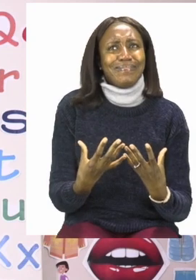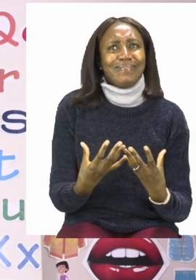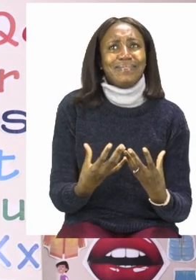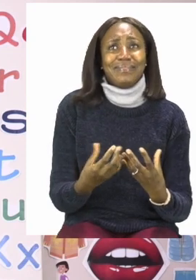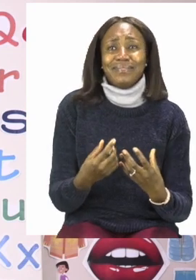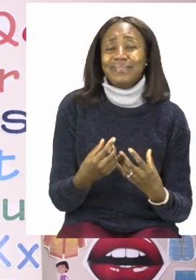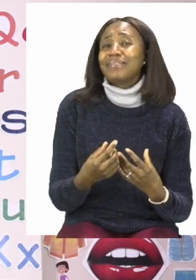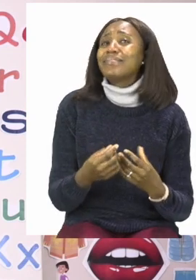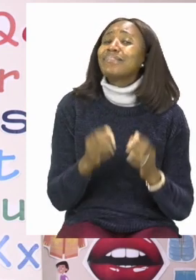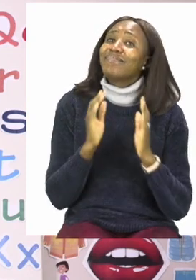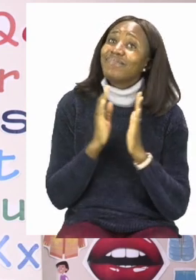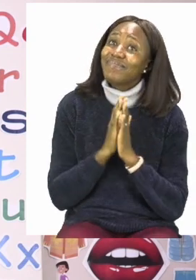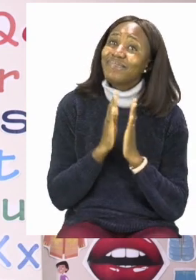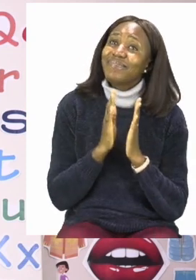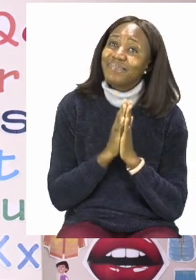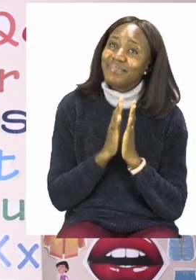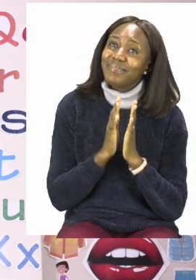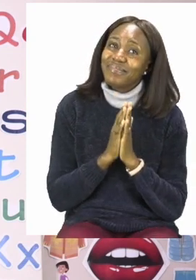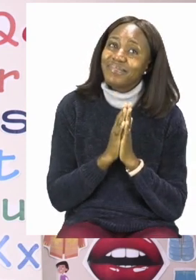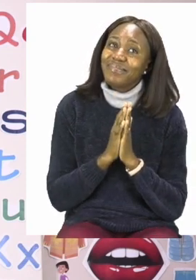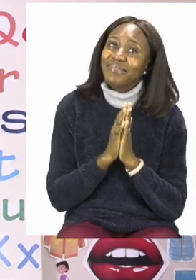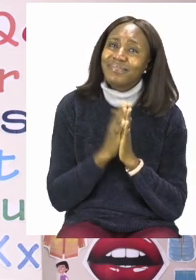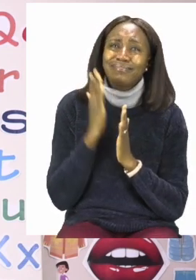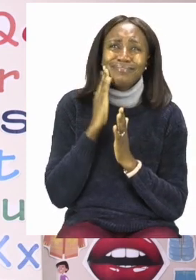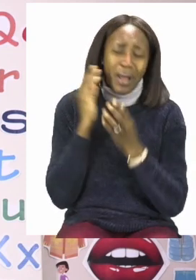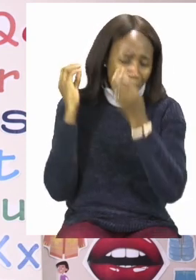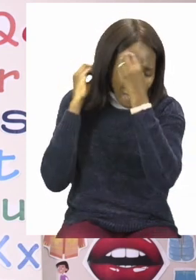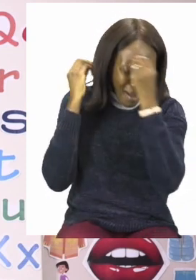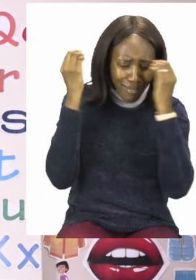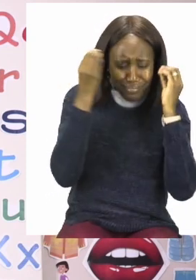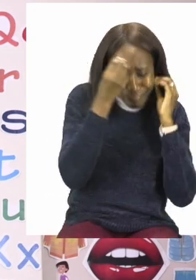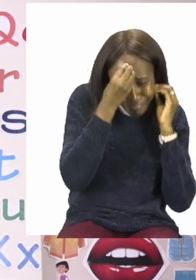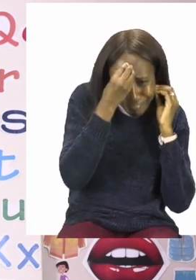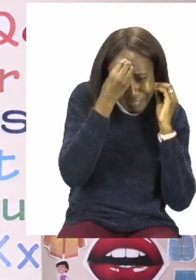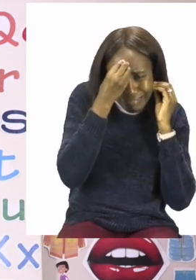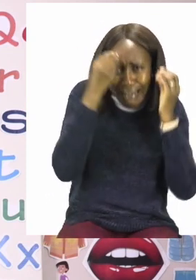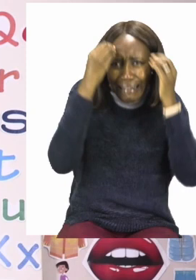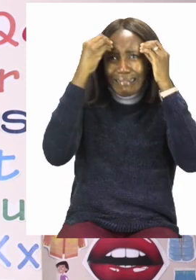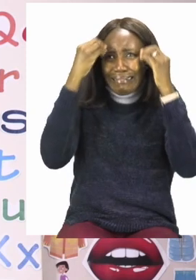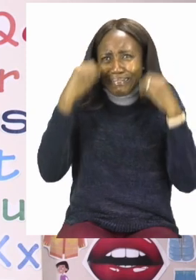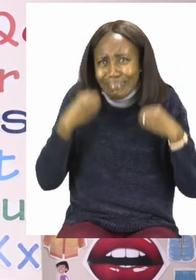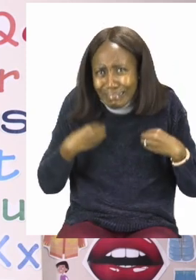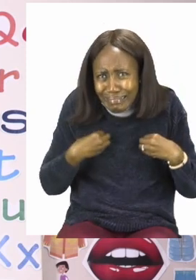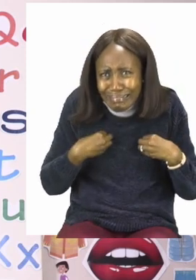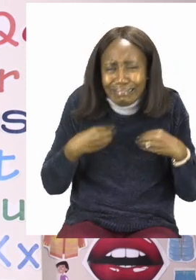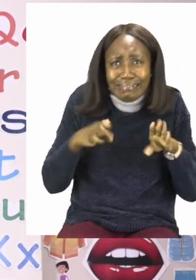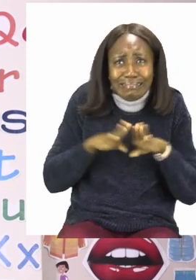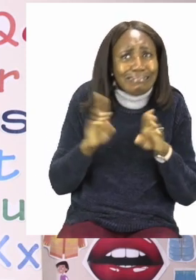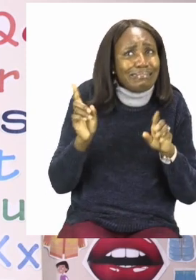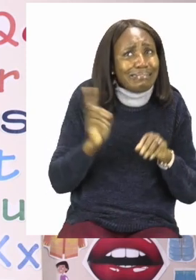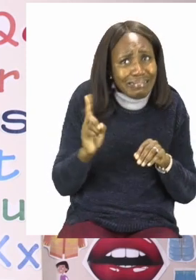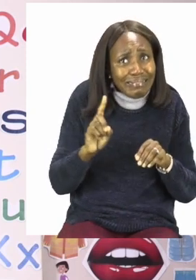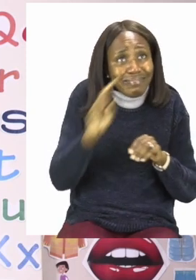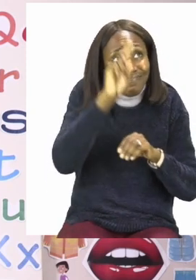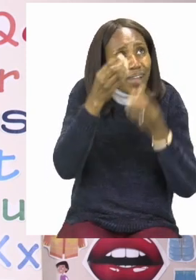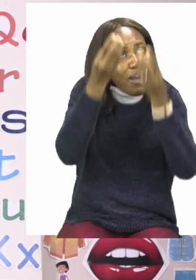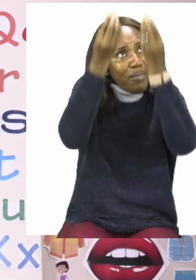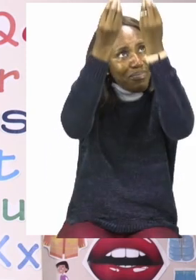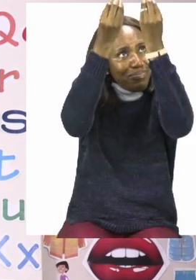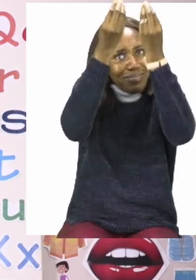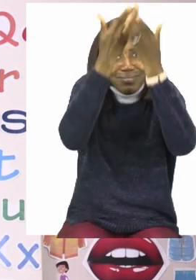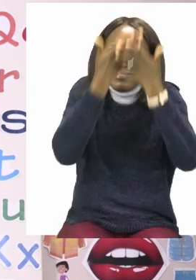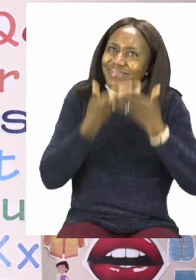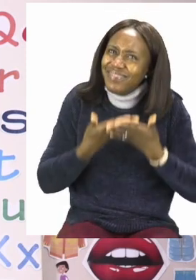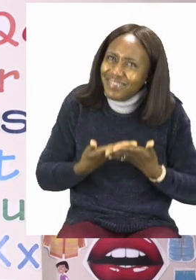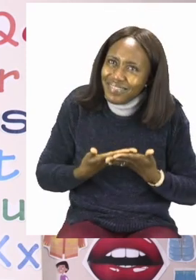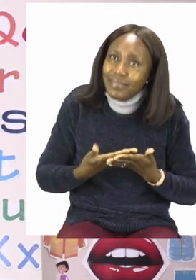when you are confused or you don't know what to do, you ask an adult for help. Please